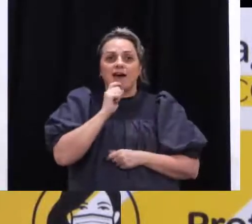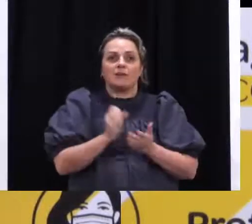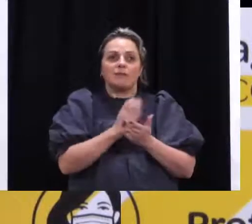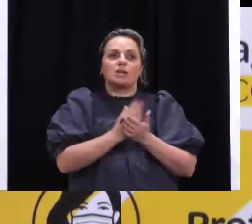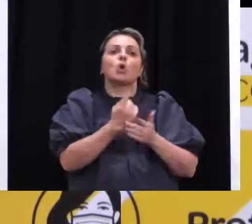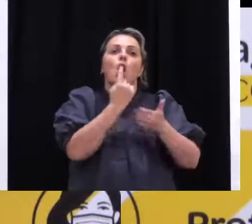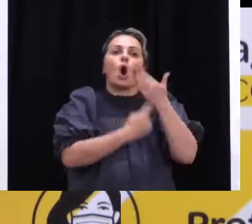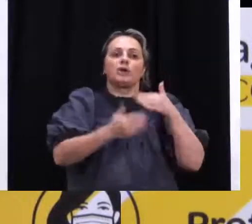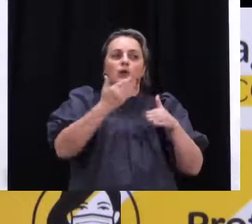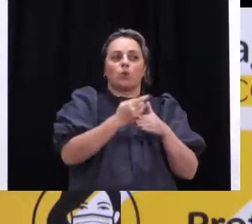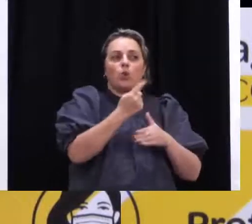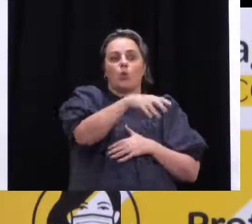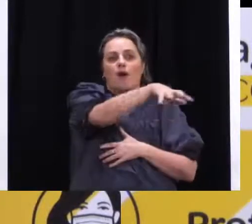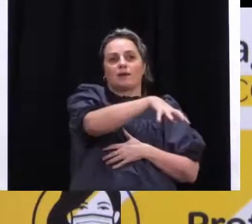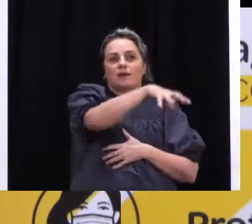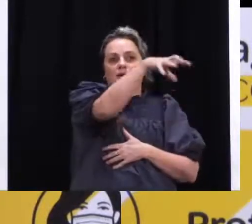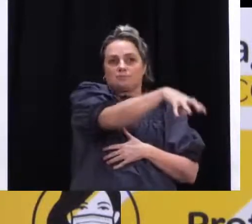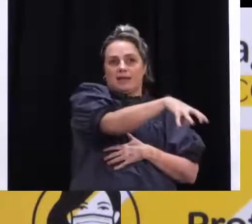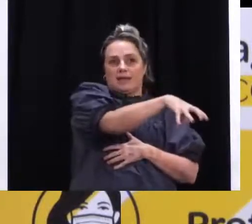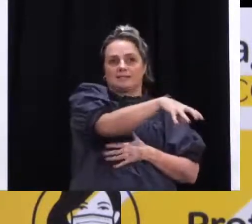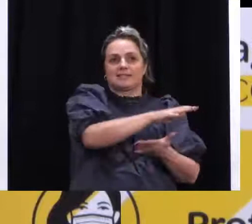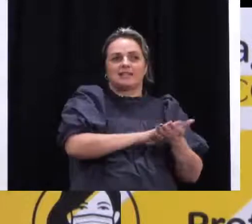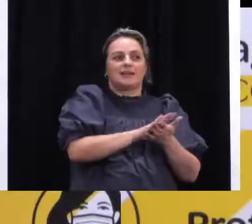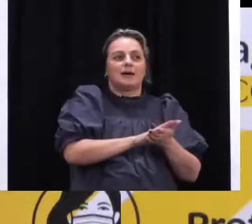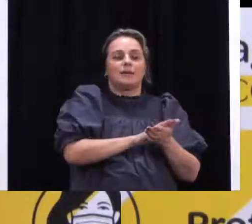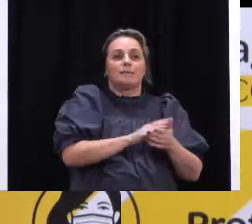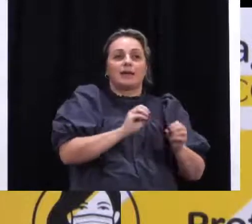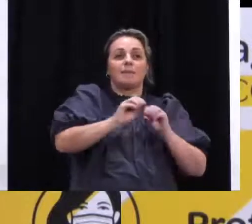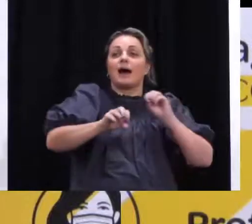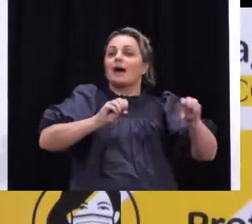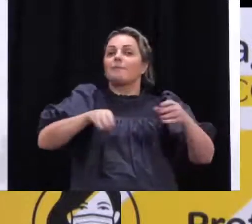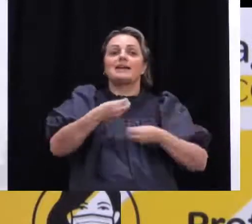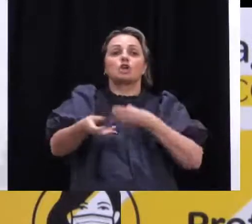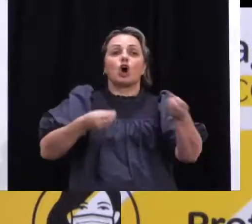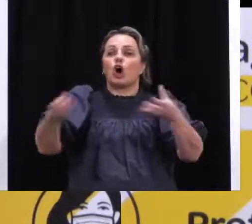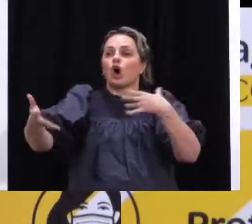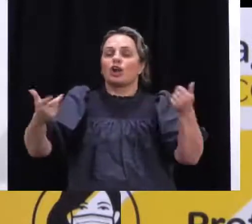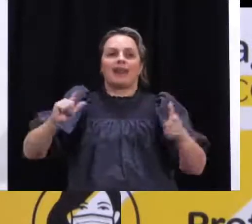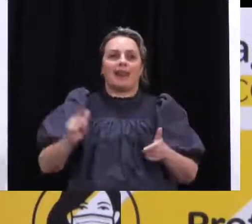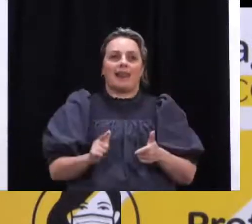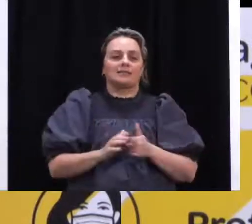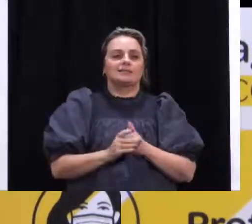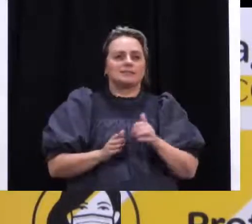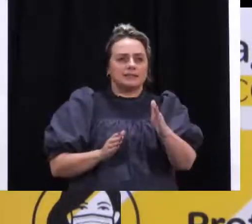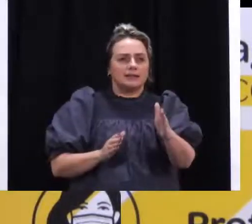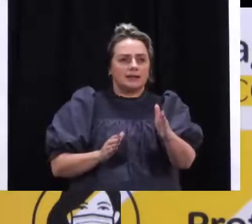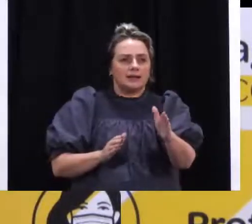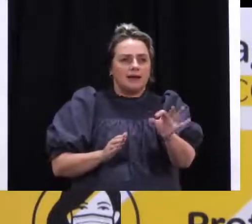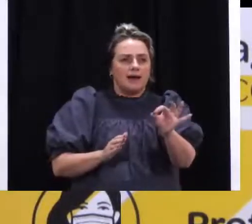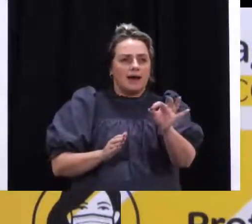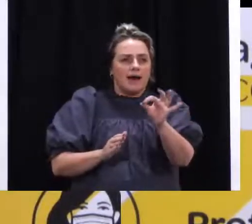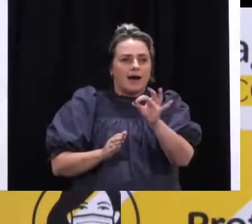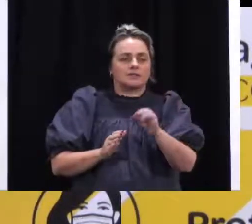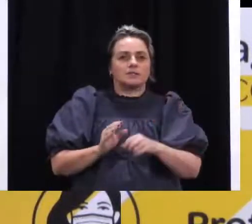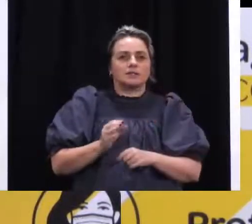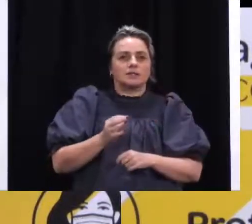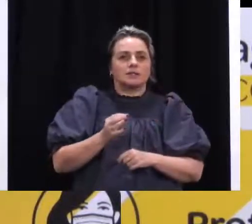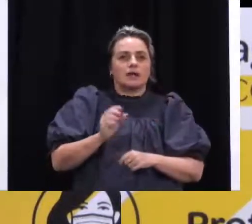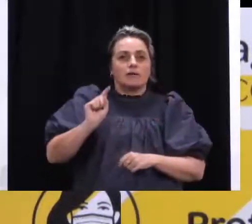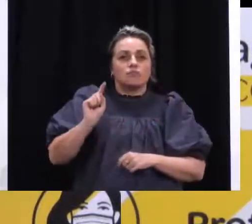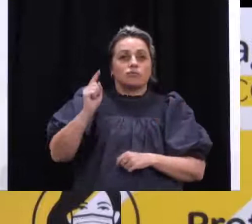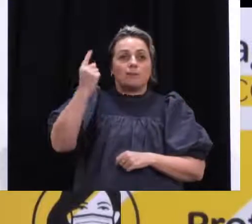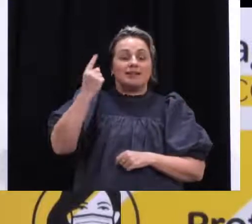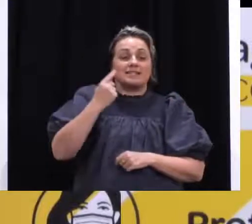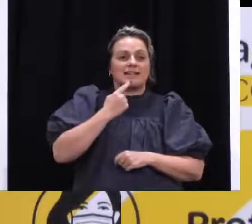worker becomes infected, spreading that through a number of workplaces. With you, Minister, because a few days ago the Prime Minister said that she would hesitate to tighten